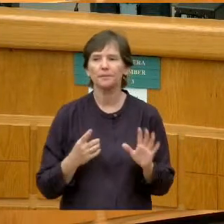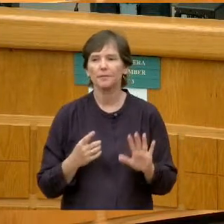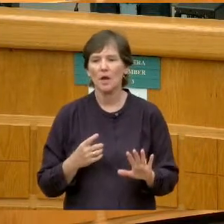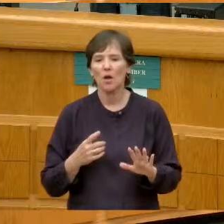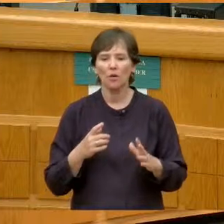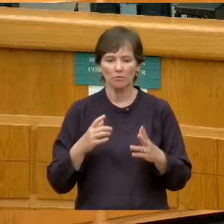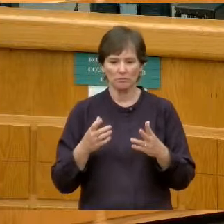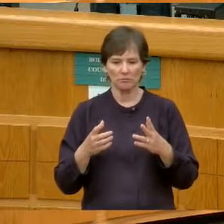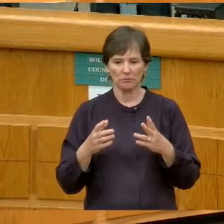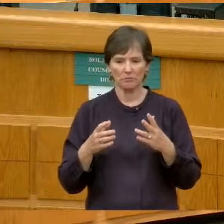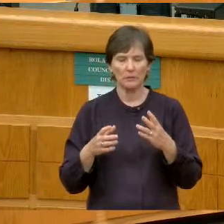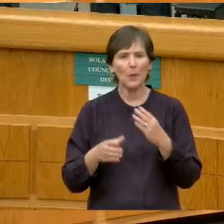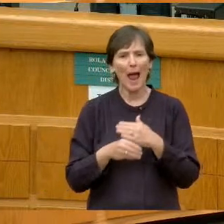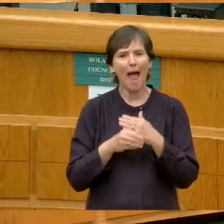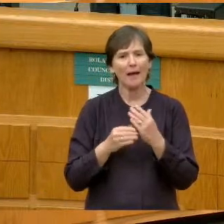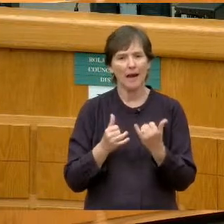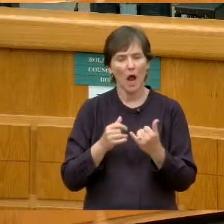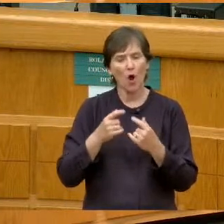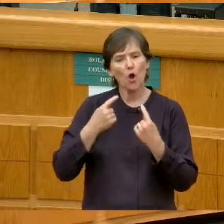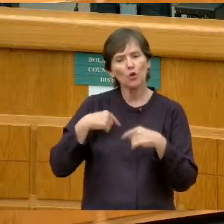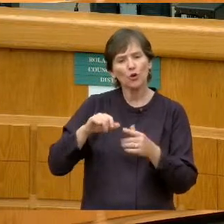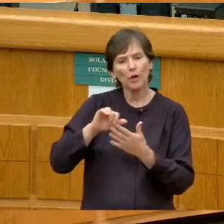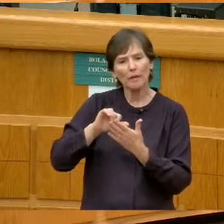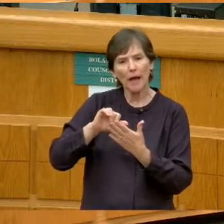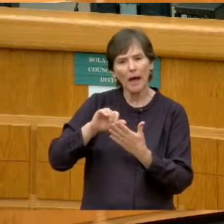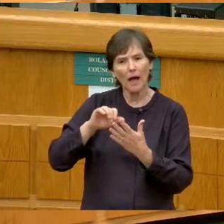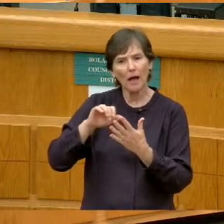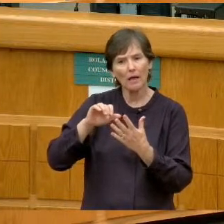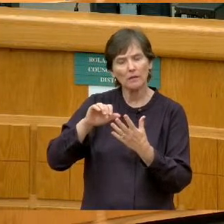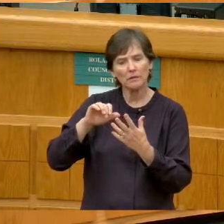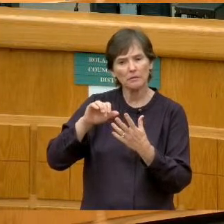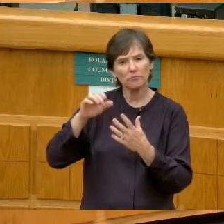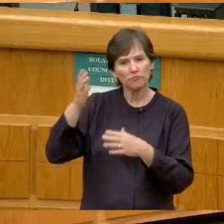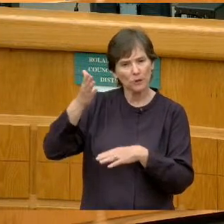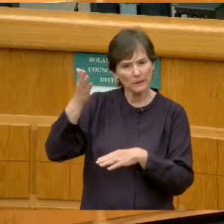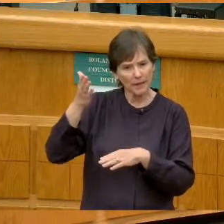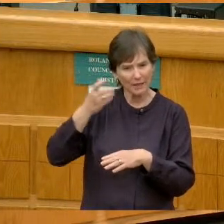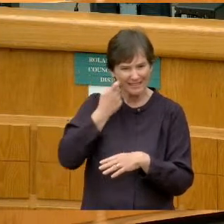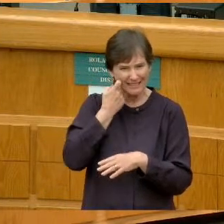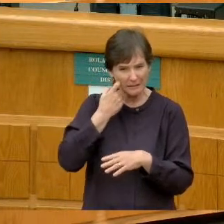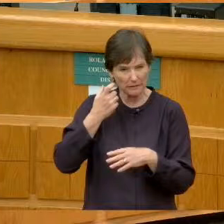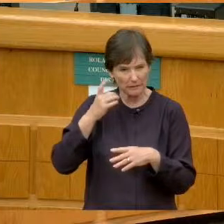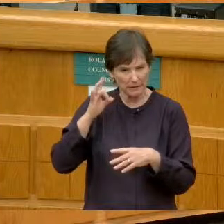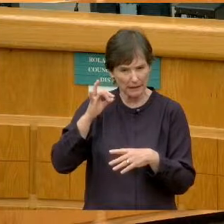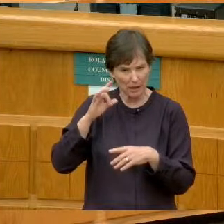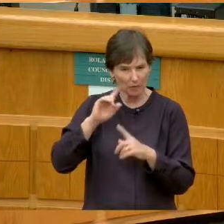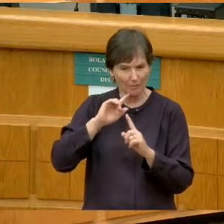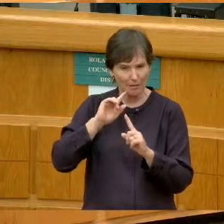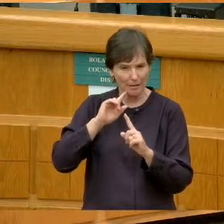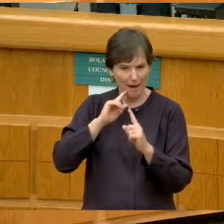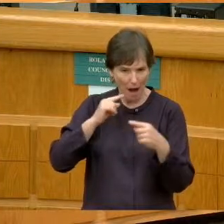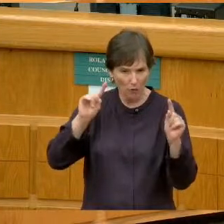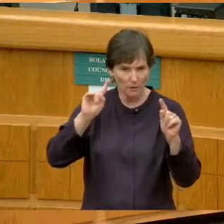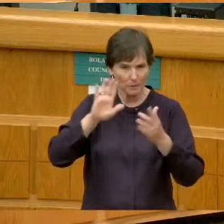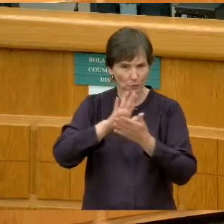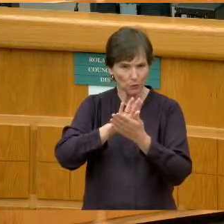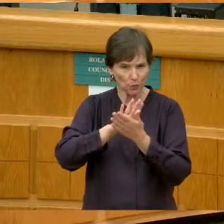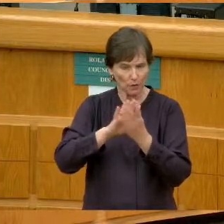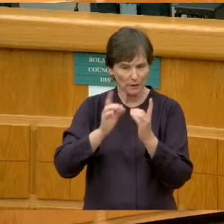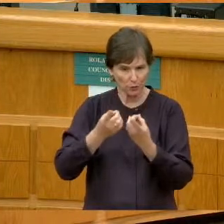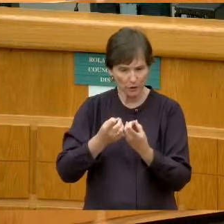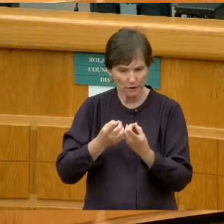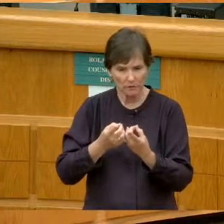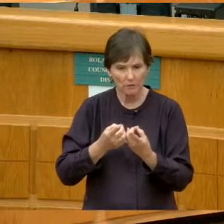board president of London, Shirley Thompson, let me get a last name right